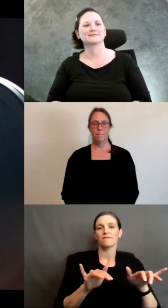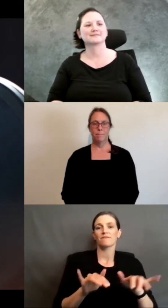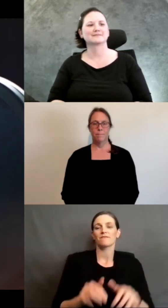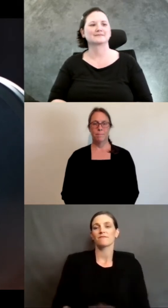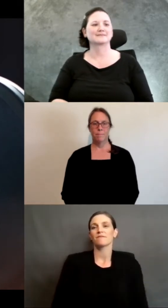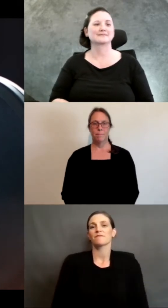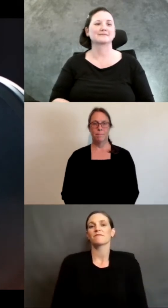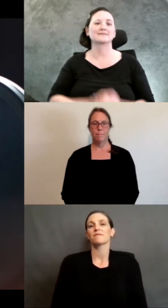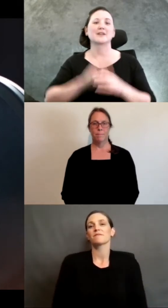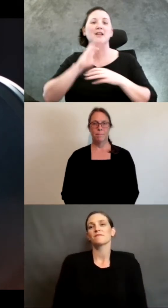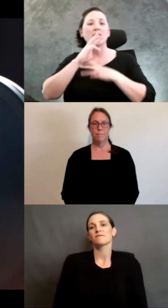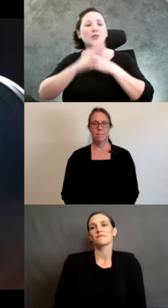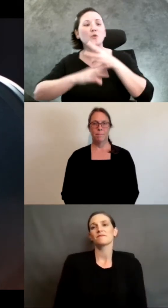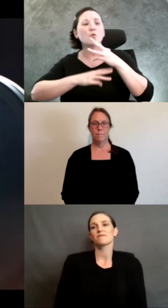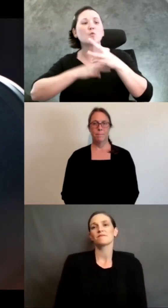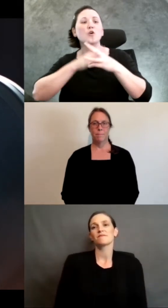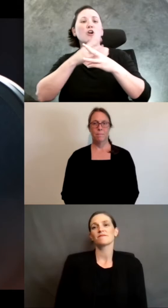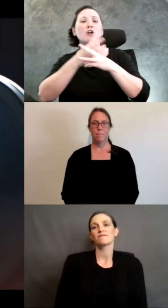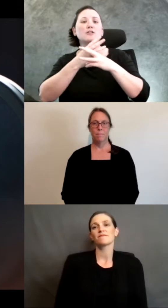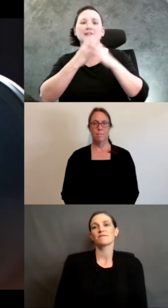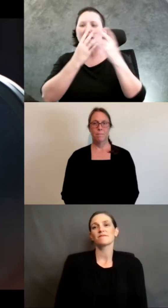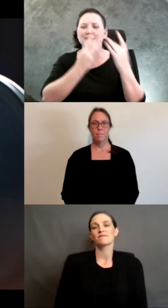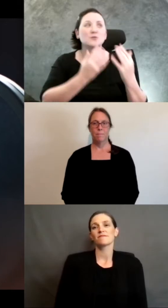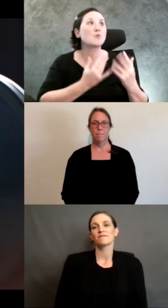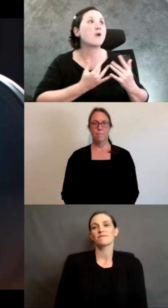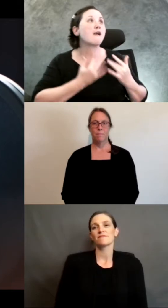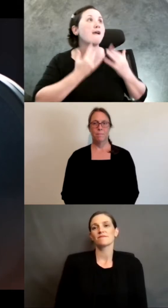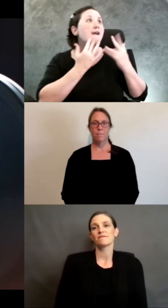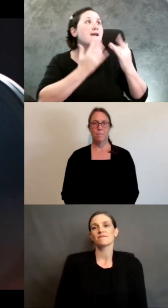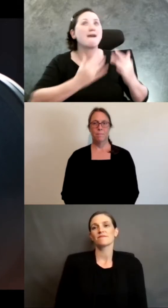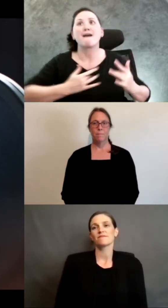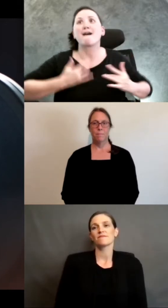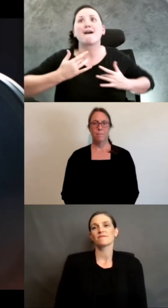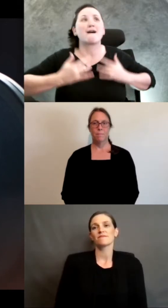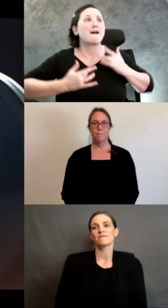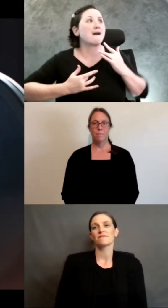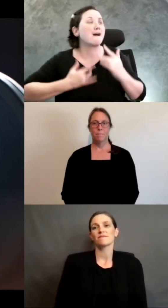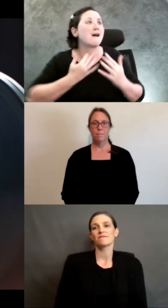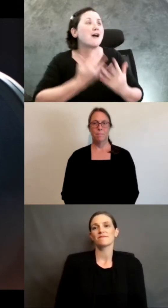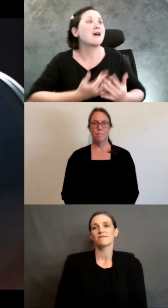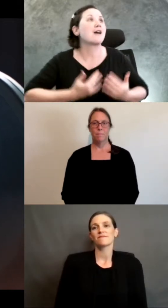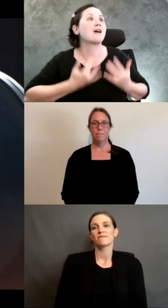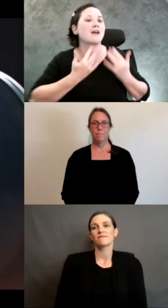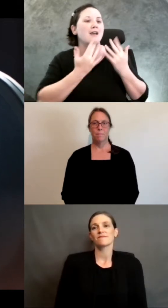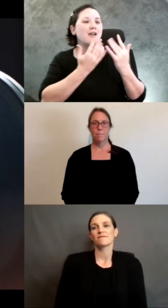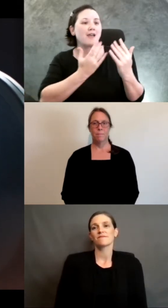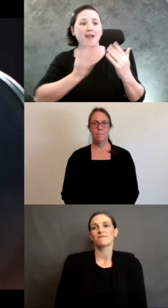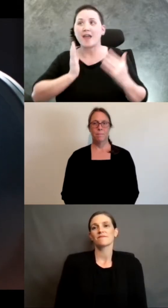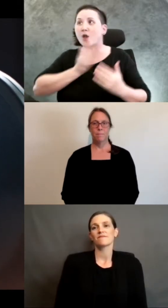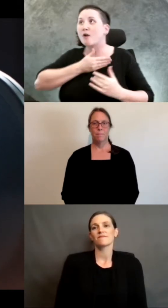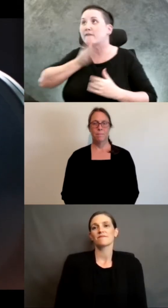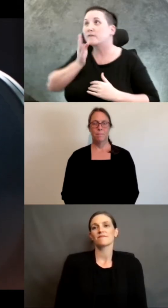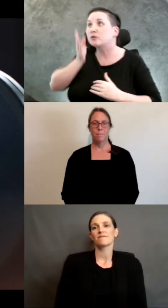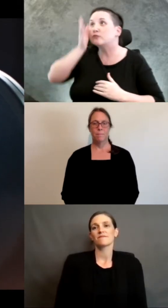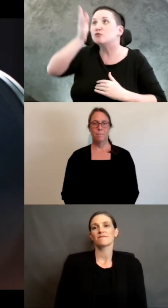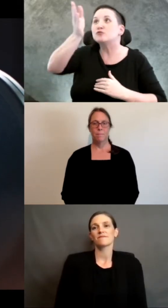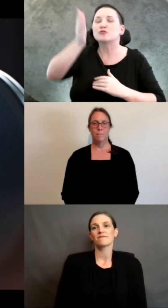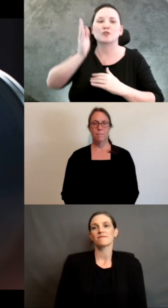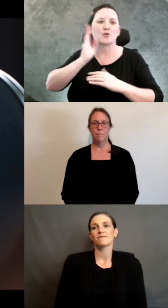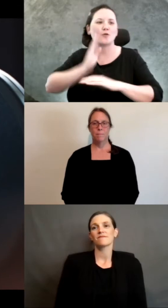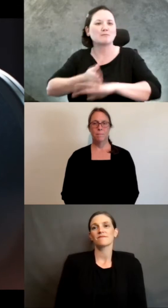The world is waiting with happiness. Our future, a better